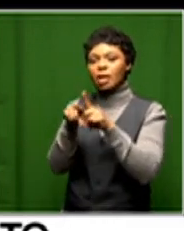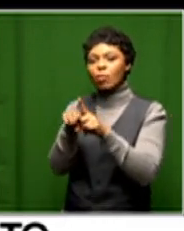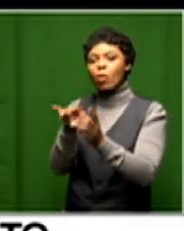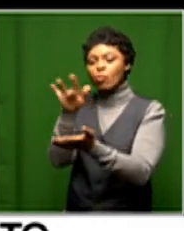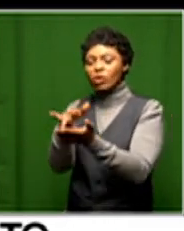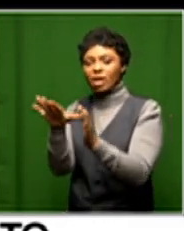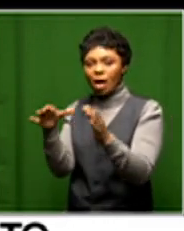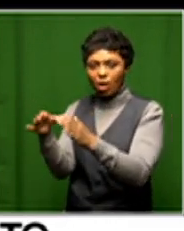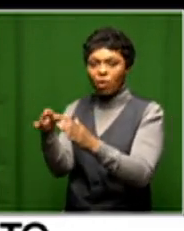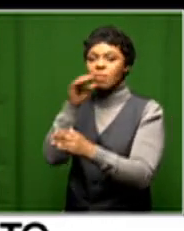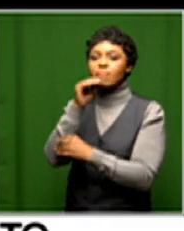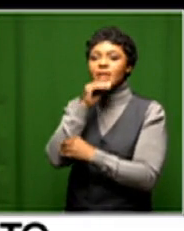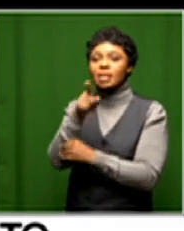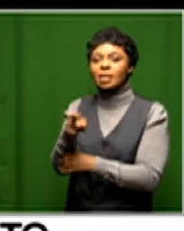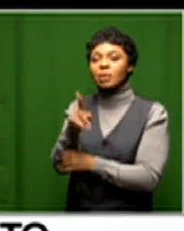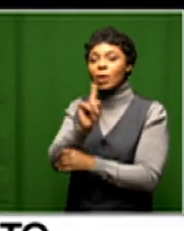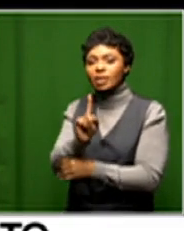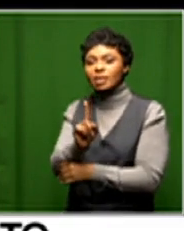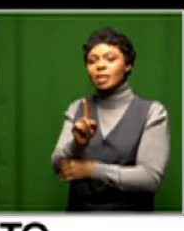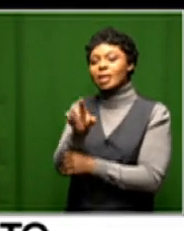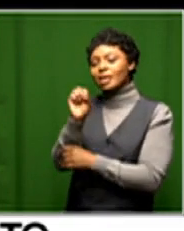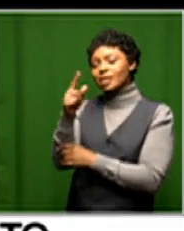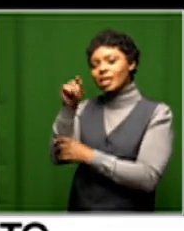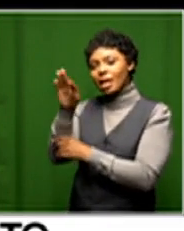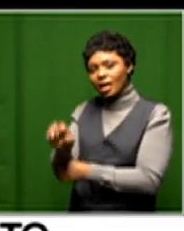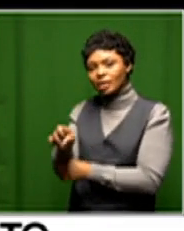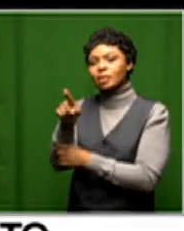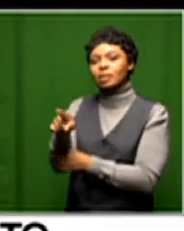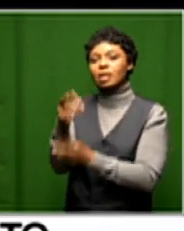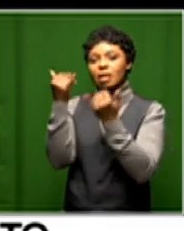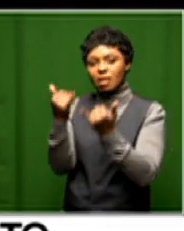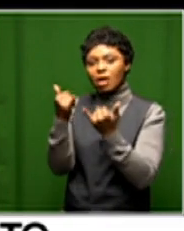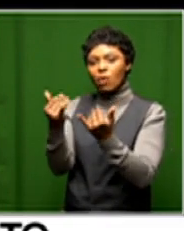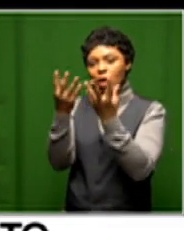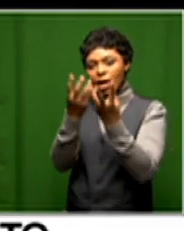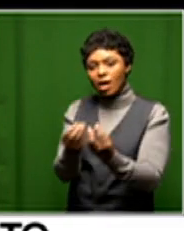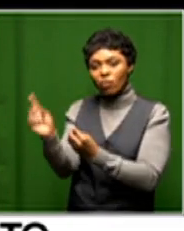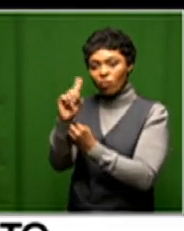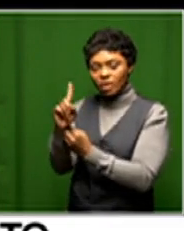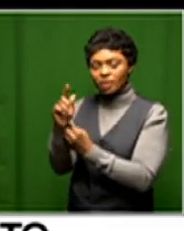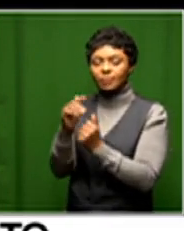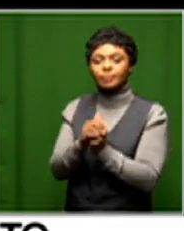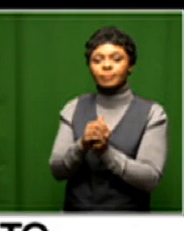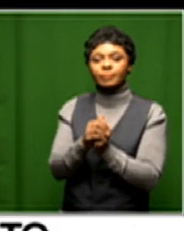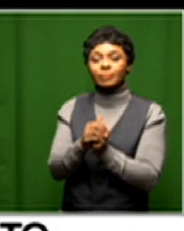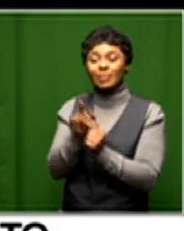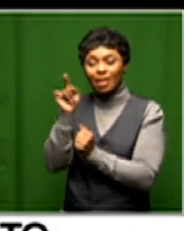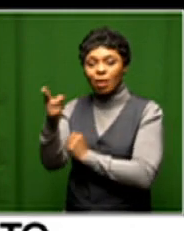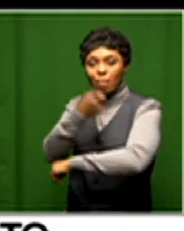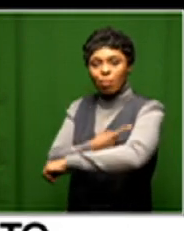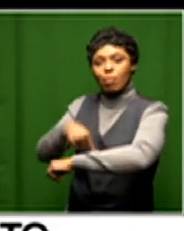positioning. What does this mean? It means satellite communication has the